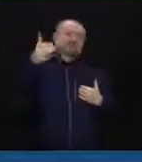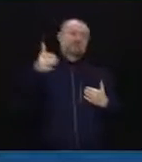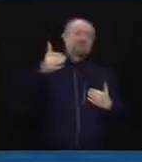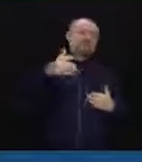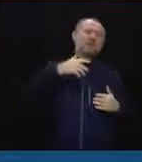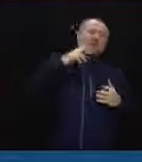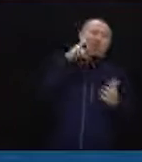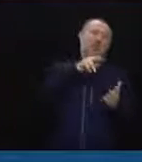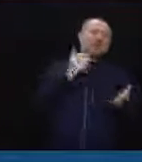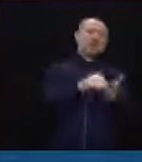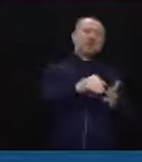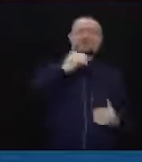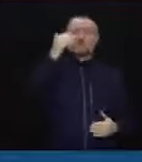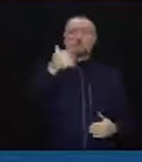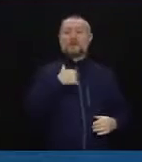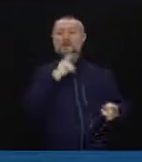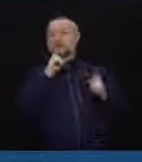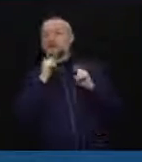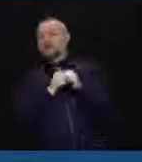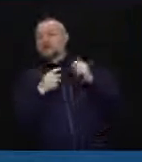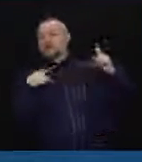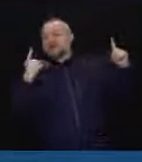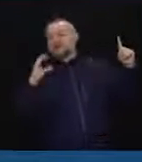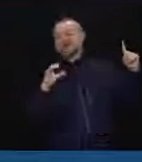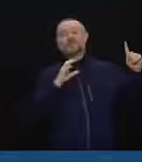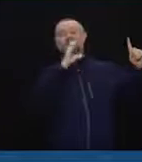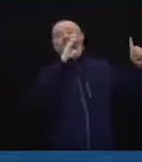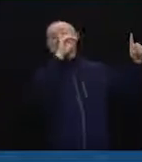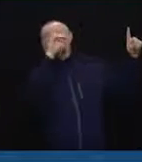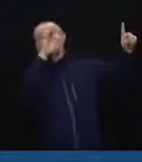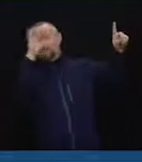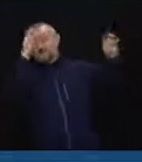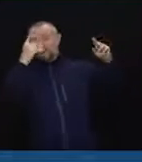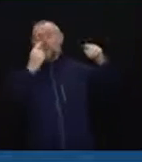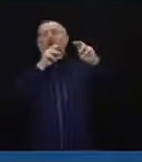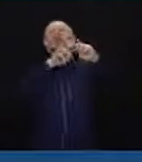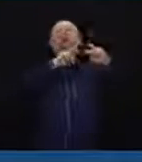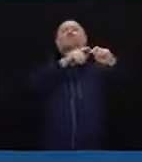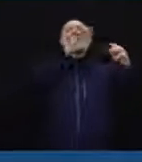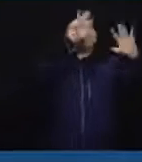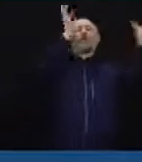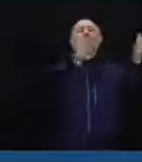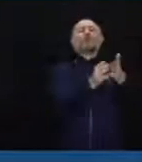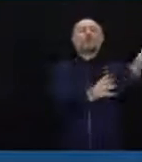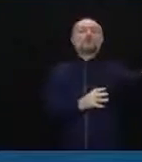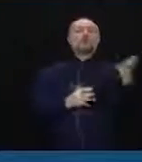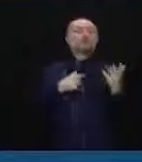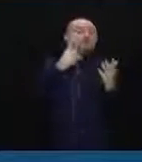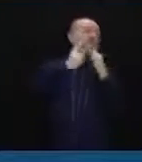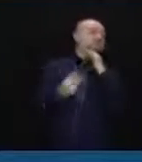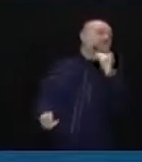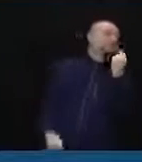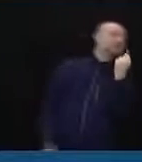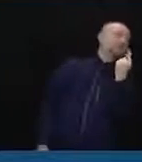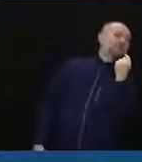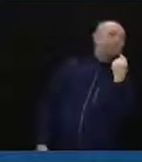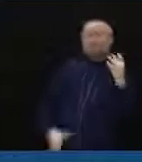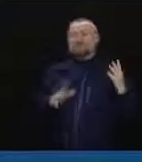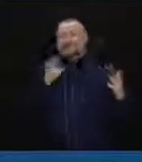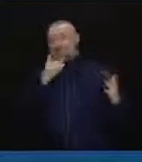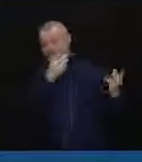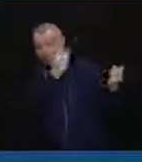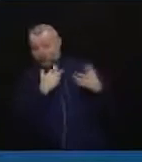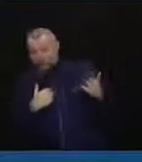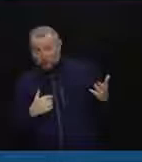to our leaders in Washington and the CDC, what their analysis is of the overall prognosis for this. That's what I'll feel most comfortable with. And